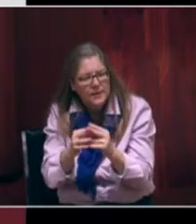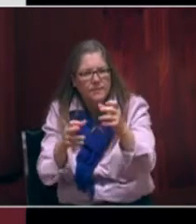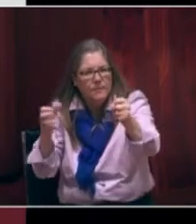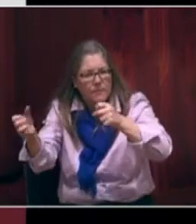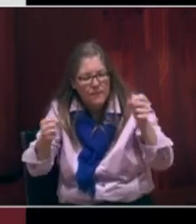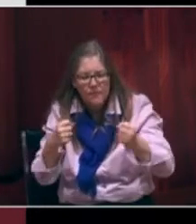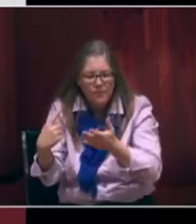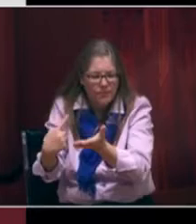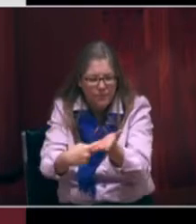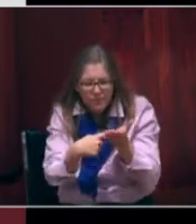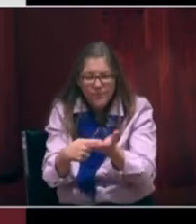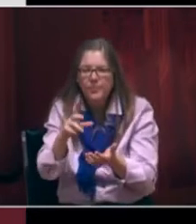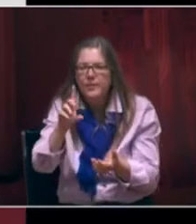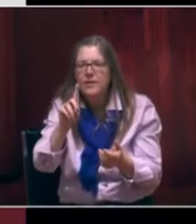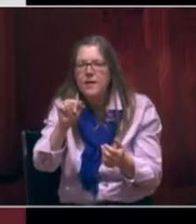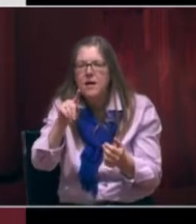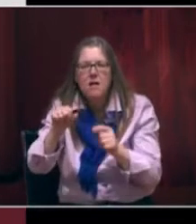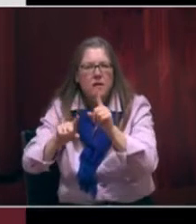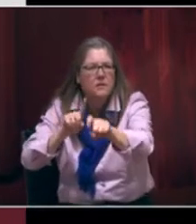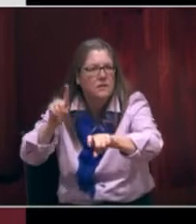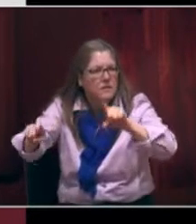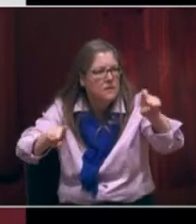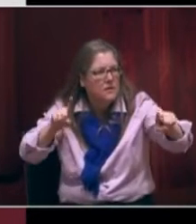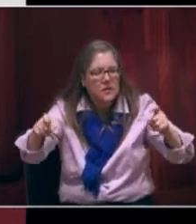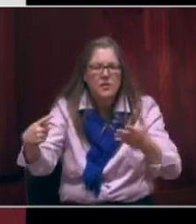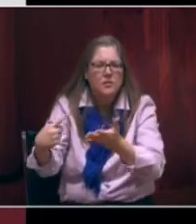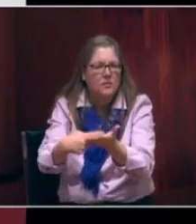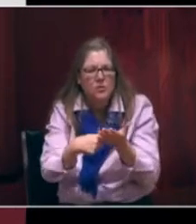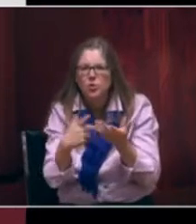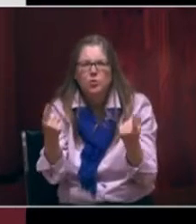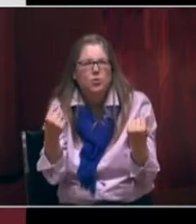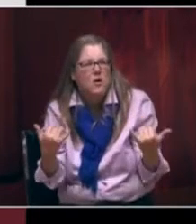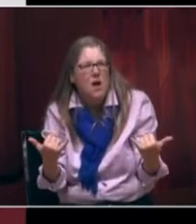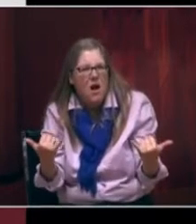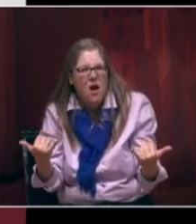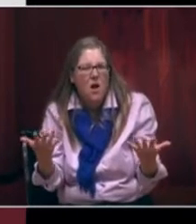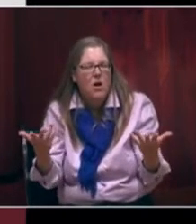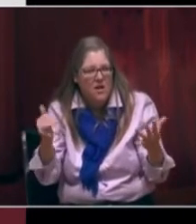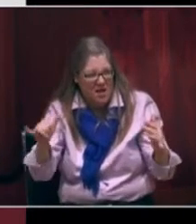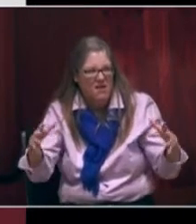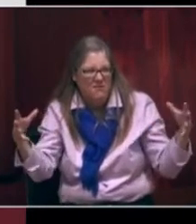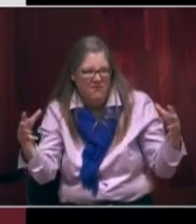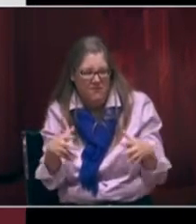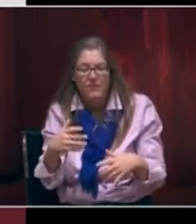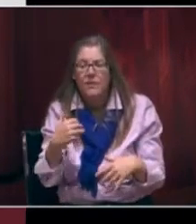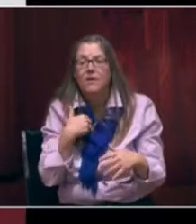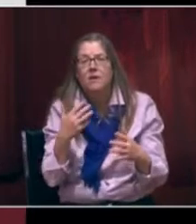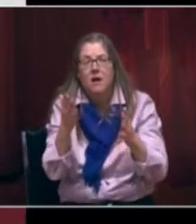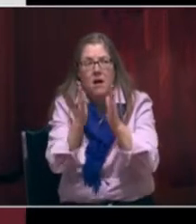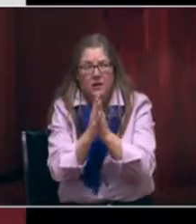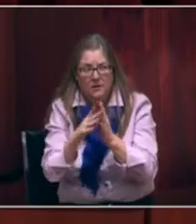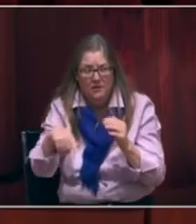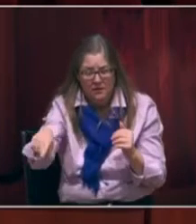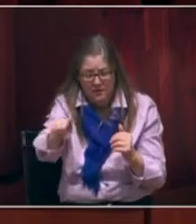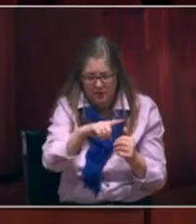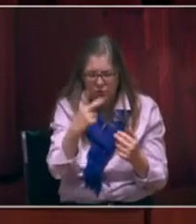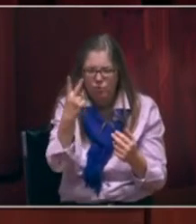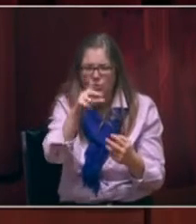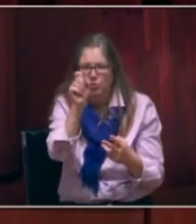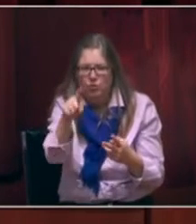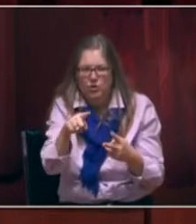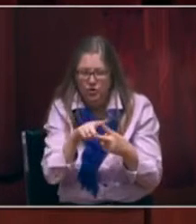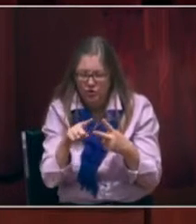out with what we're currently doing right now in the government. So there were two questions that came out of this data call. We asked agencies and our